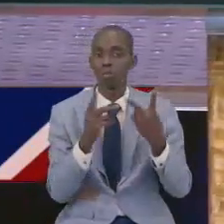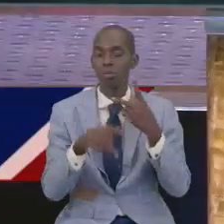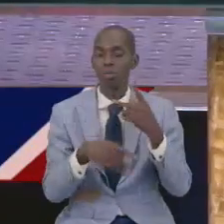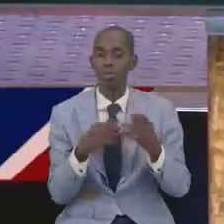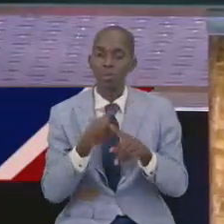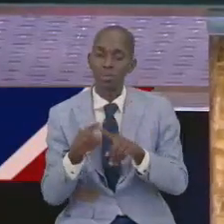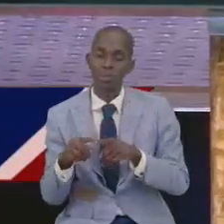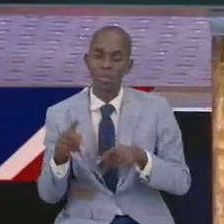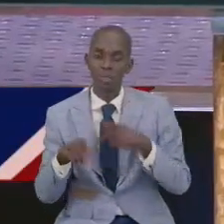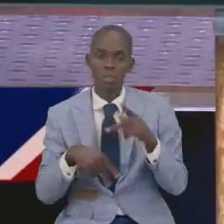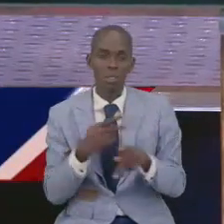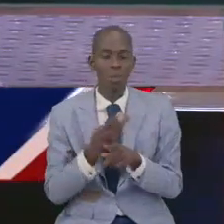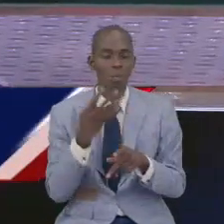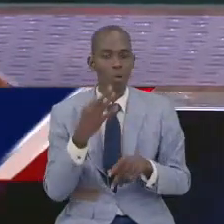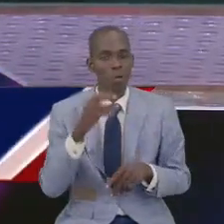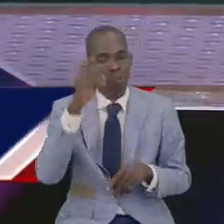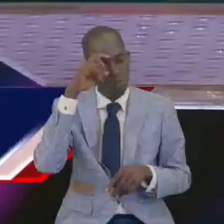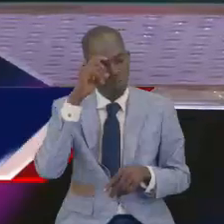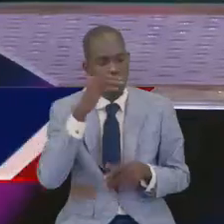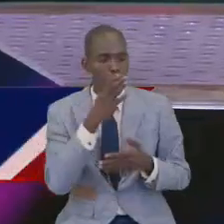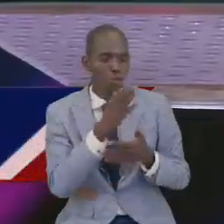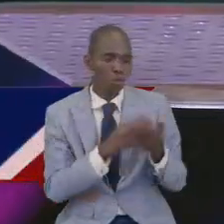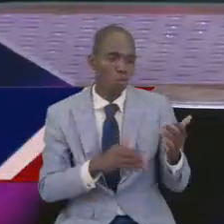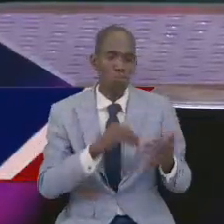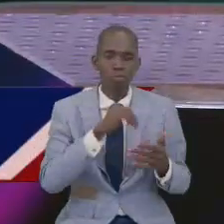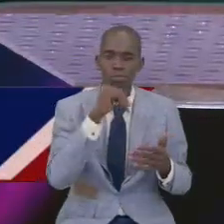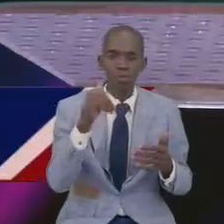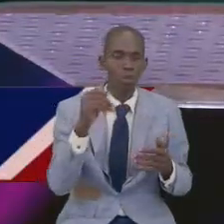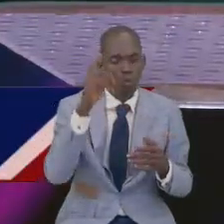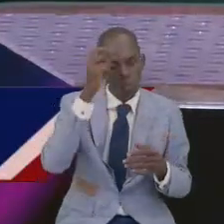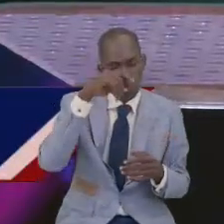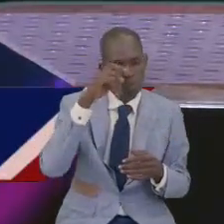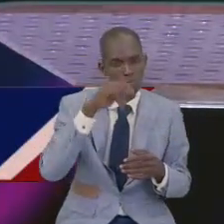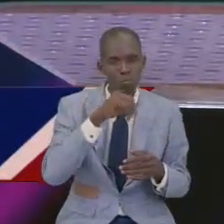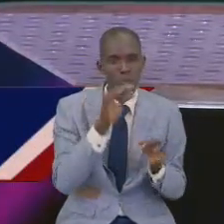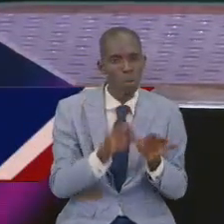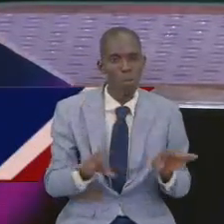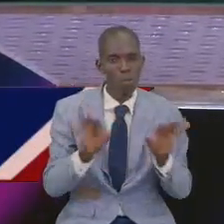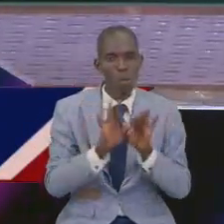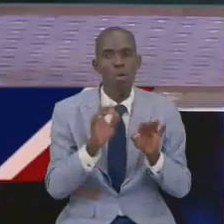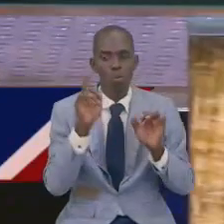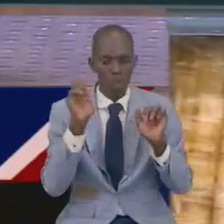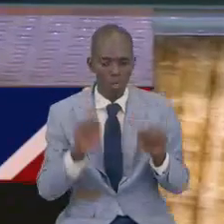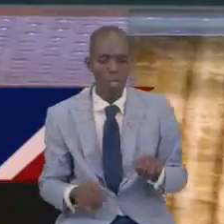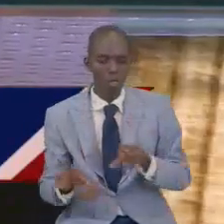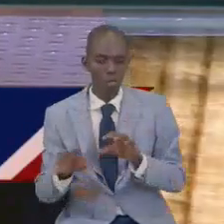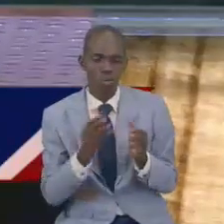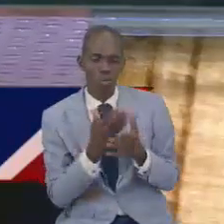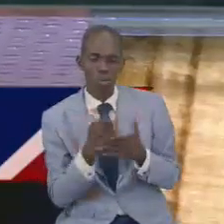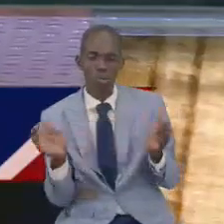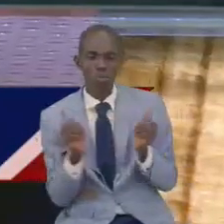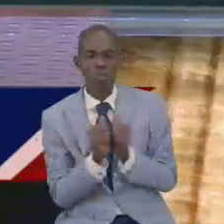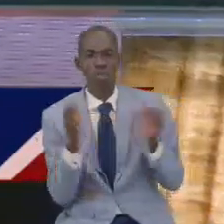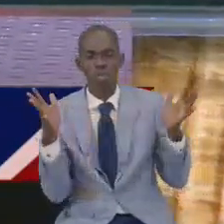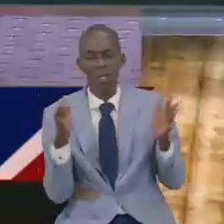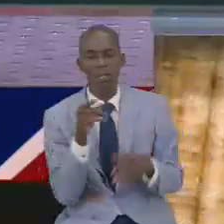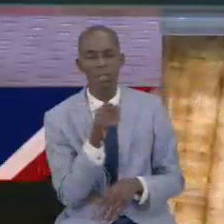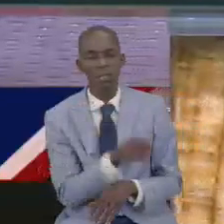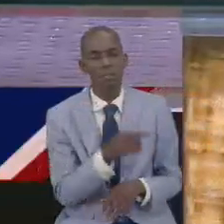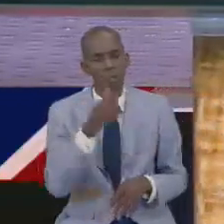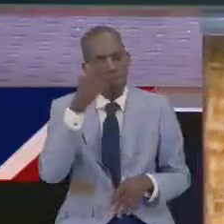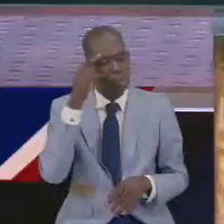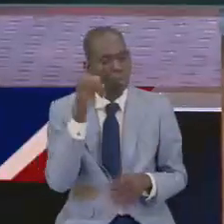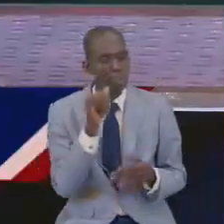not essential. We can do without them. We don't even need them, because of much of that wisdom does not